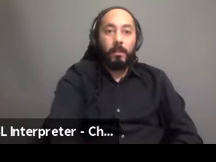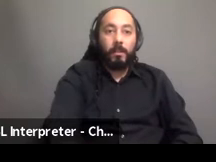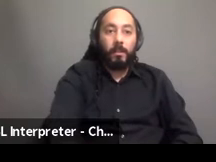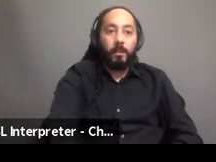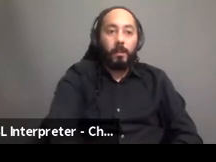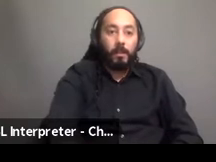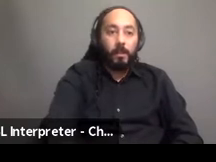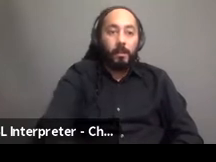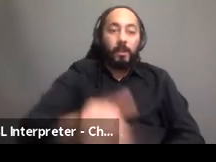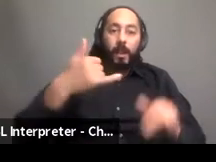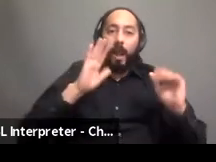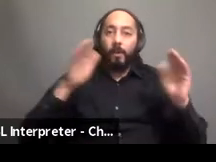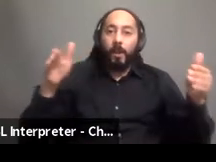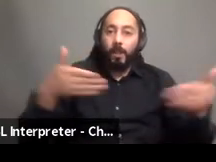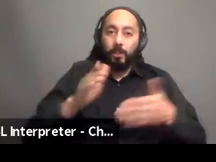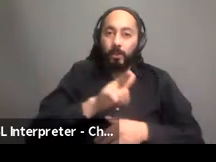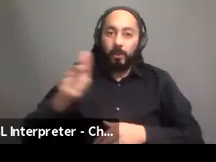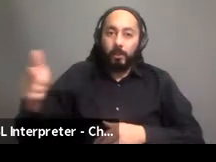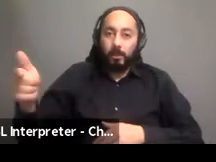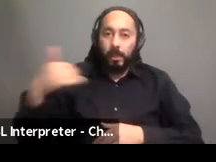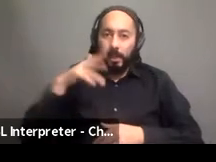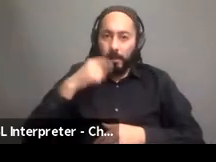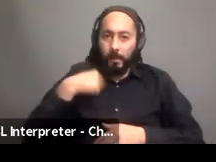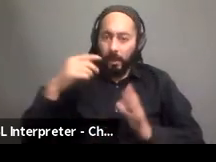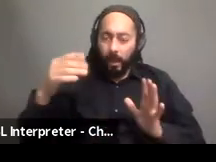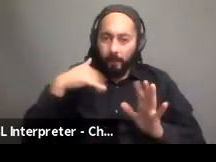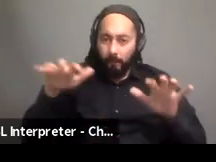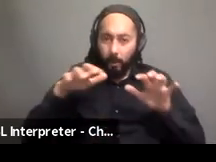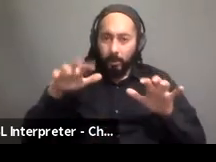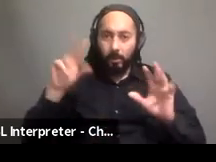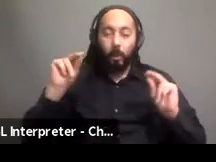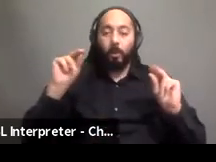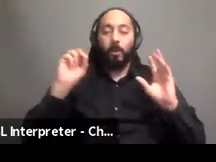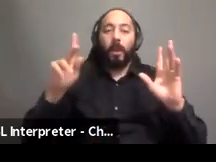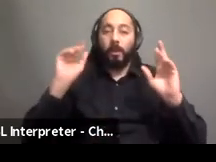have I frozen? Oh no, I hope I haven't frozen. Okay, perfect.